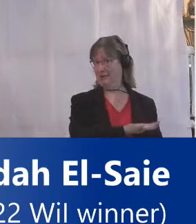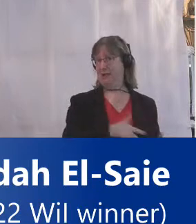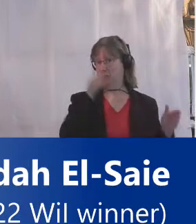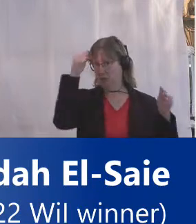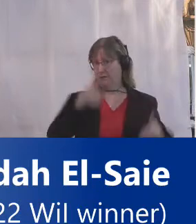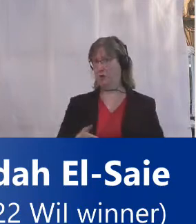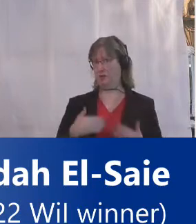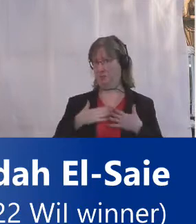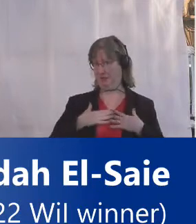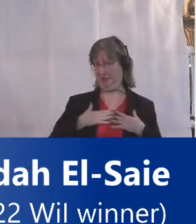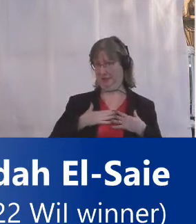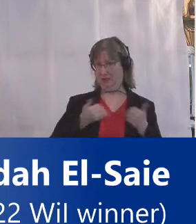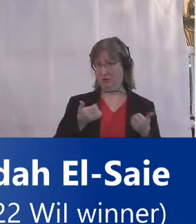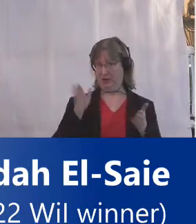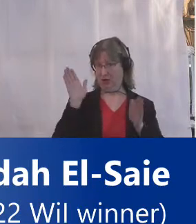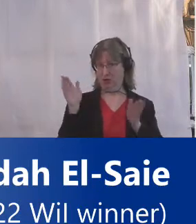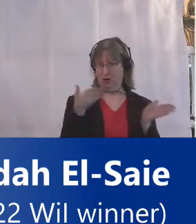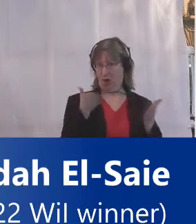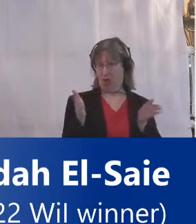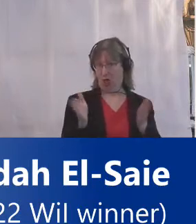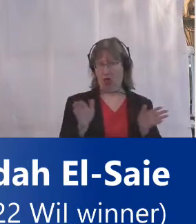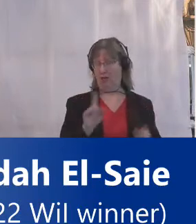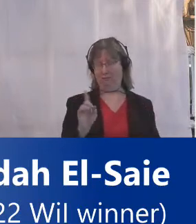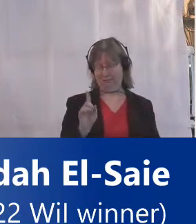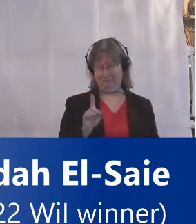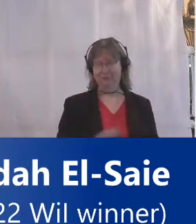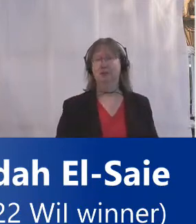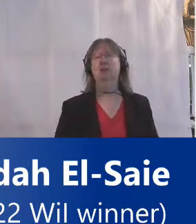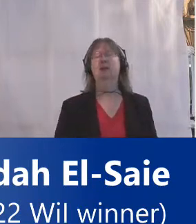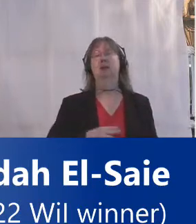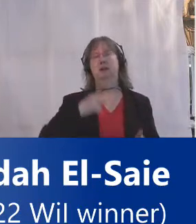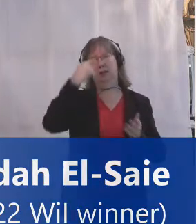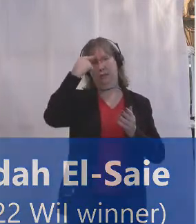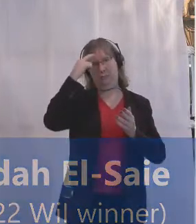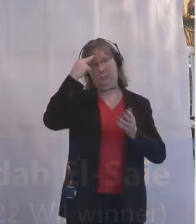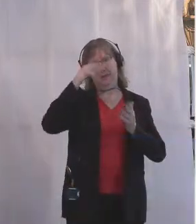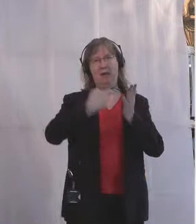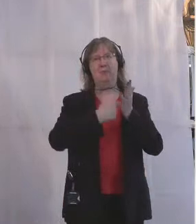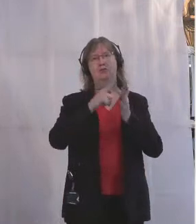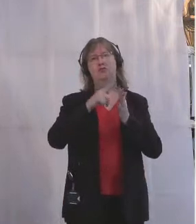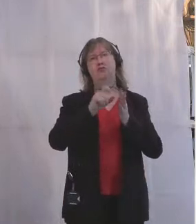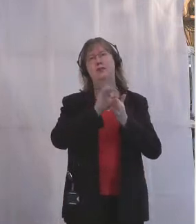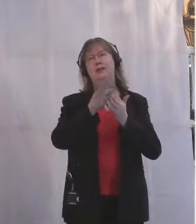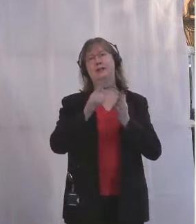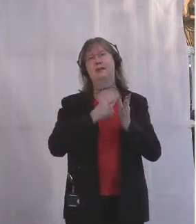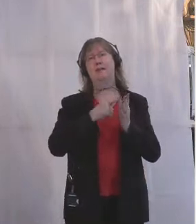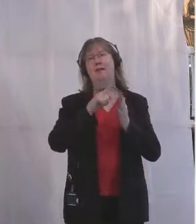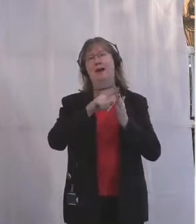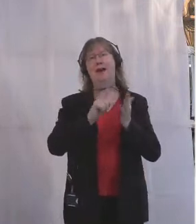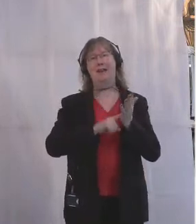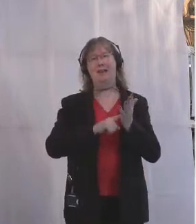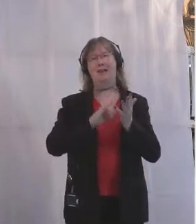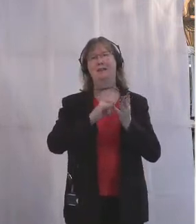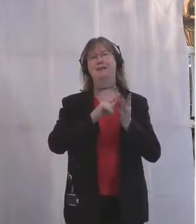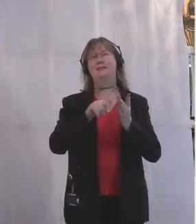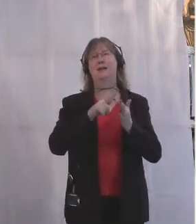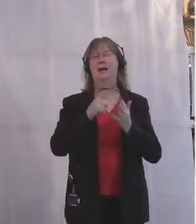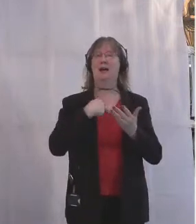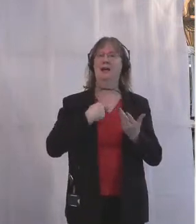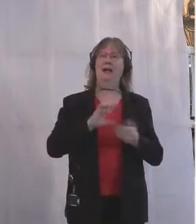focus over here. As Emily mentioned, my name is Rida El-Sai. I'm the founder of BrainSpark